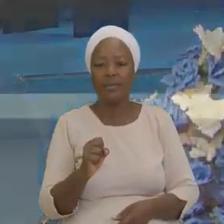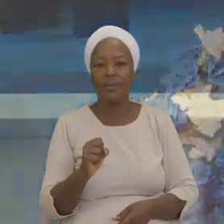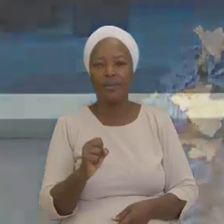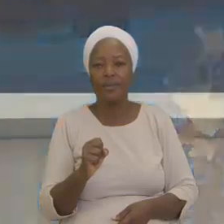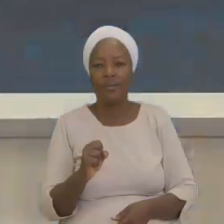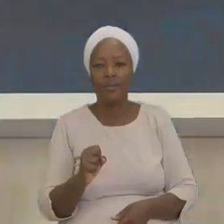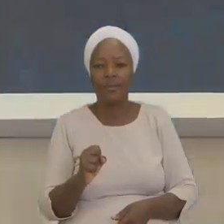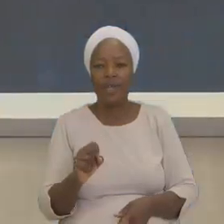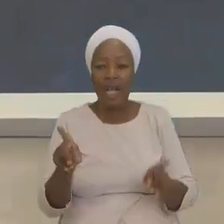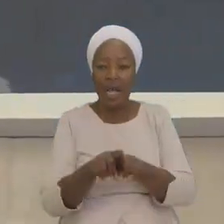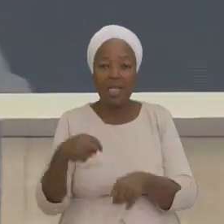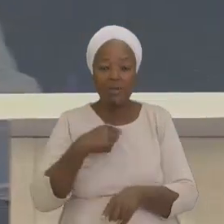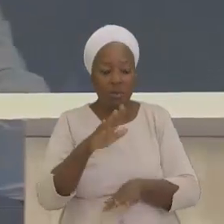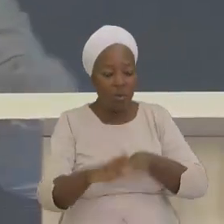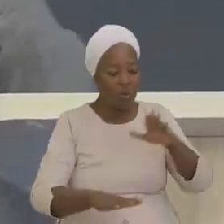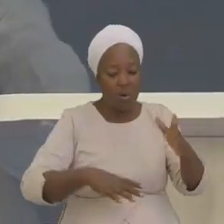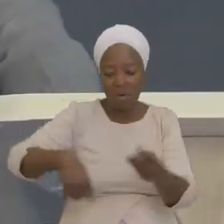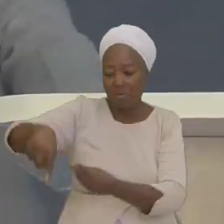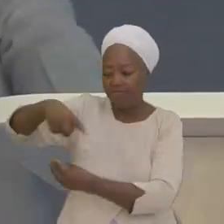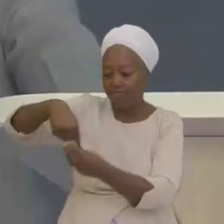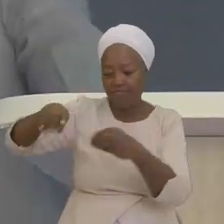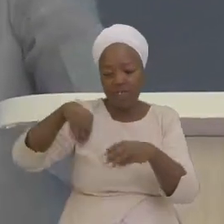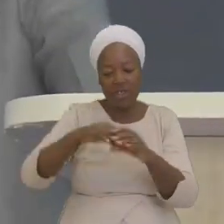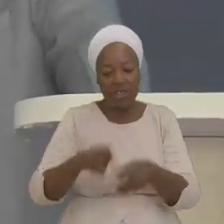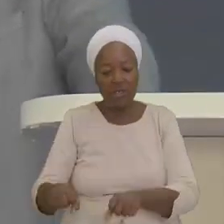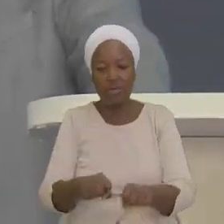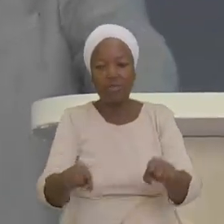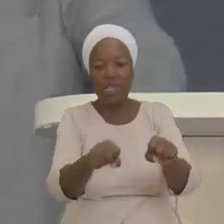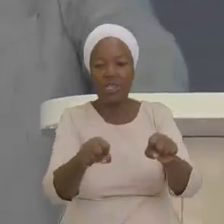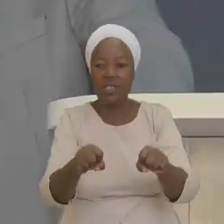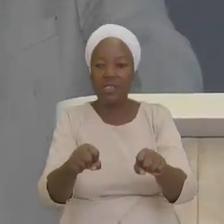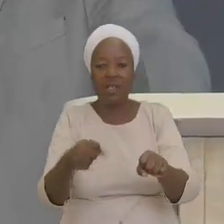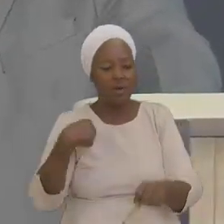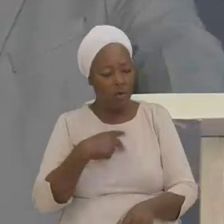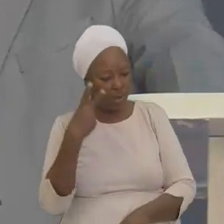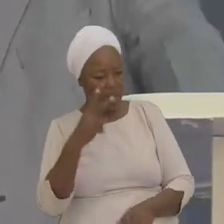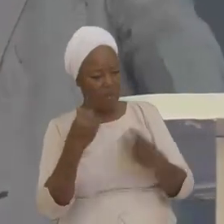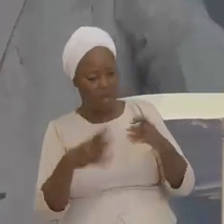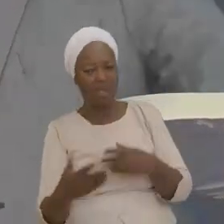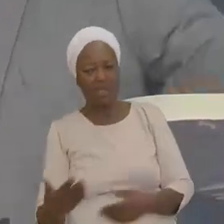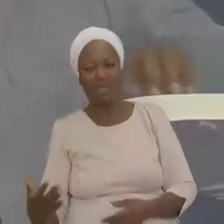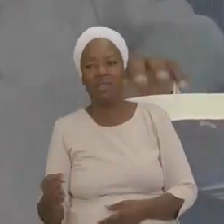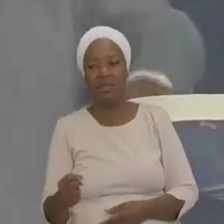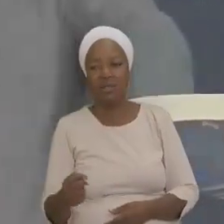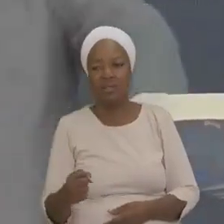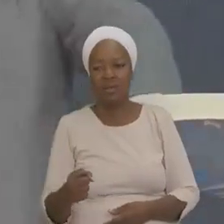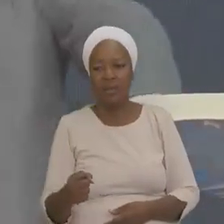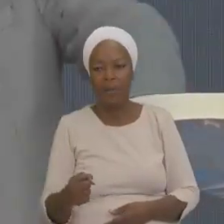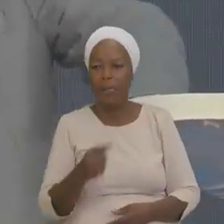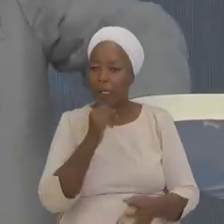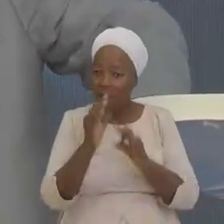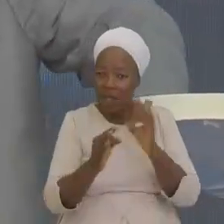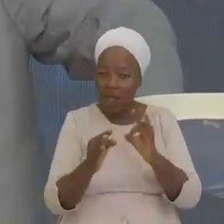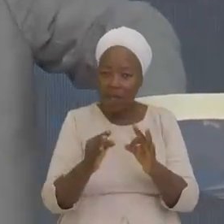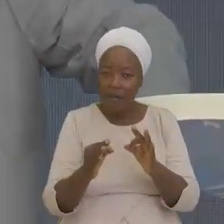As we walk around in the street, we see many things. If it